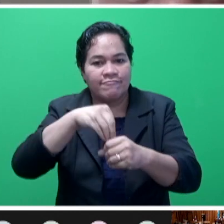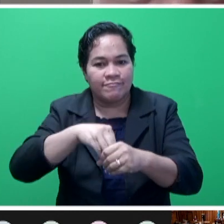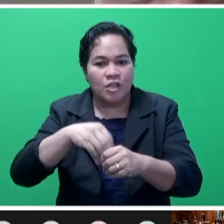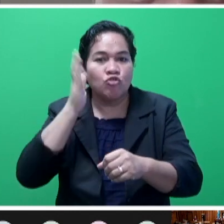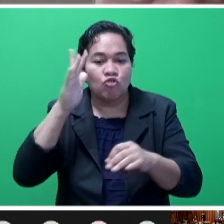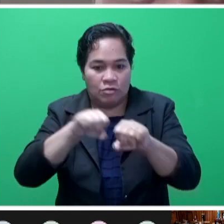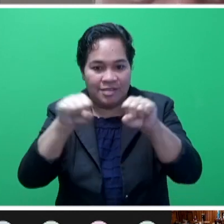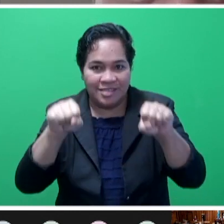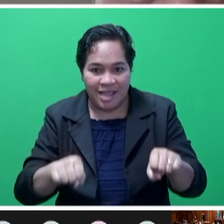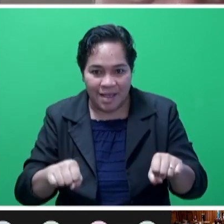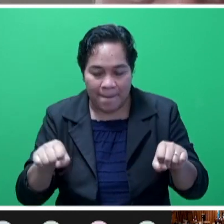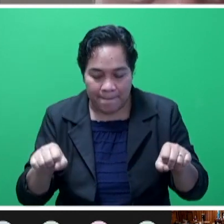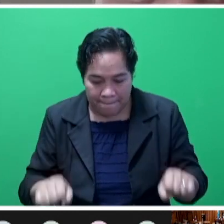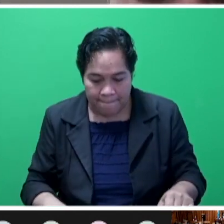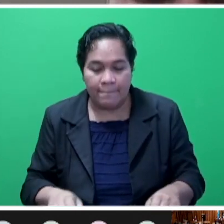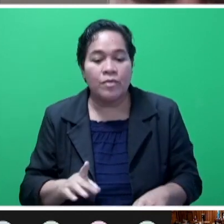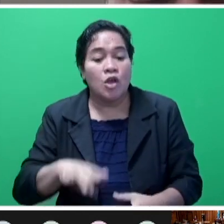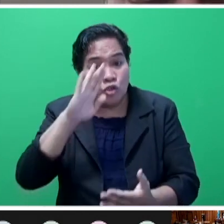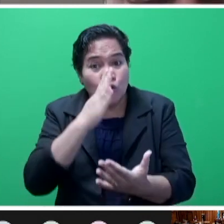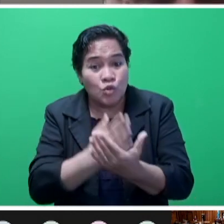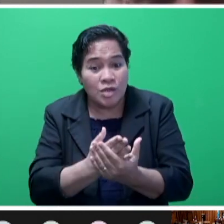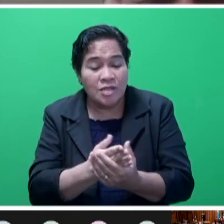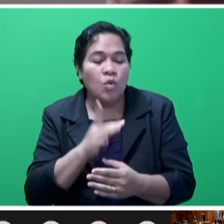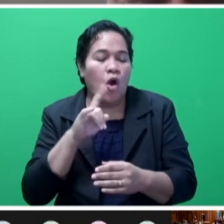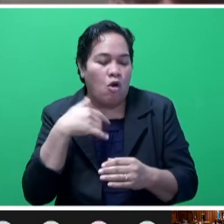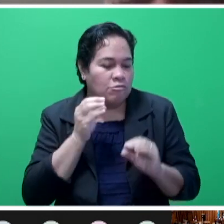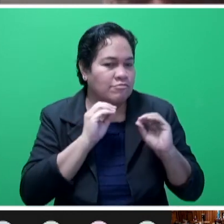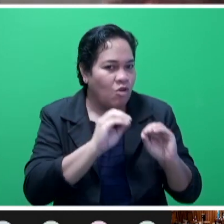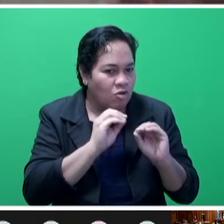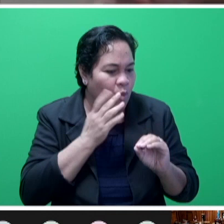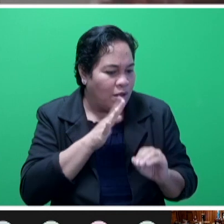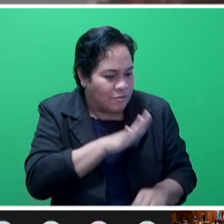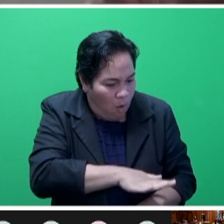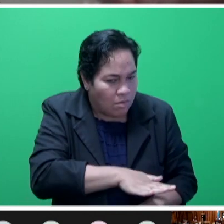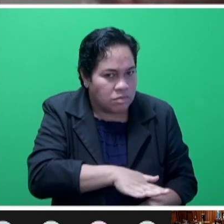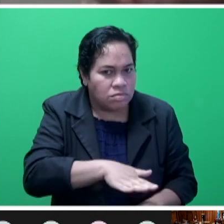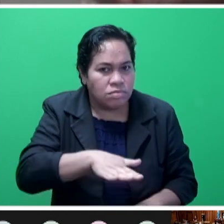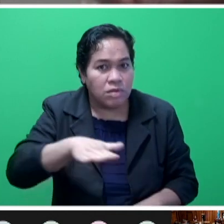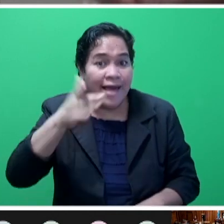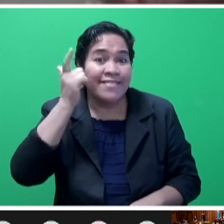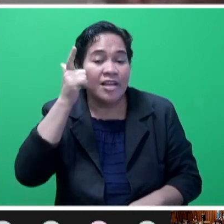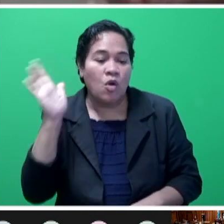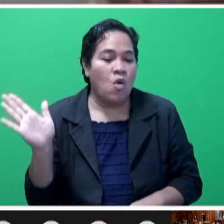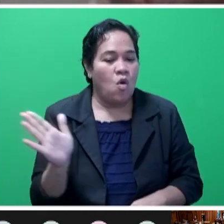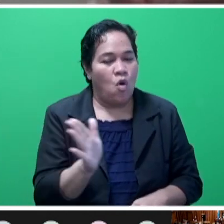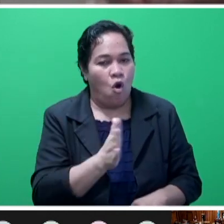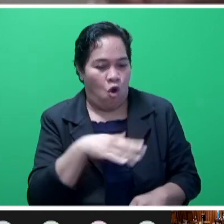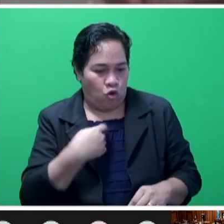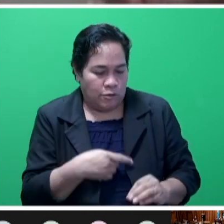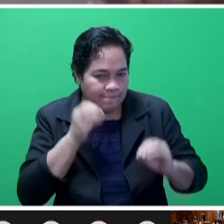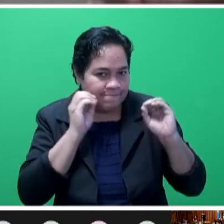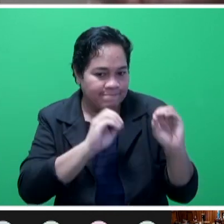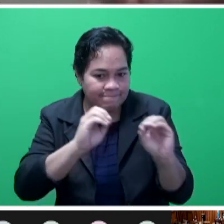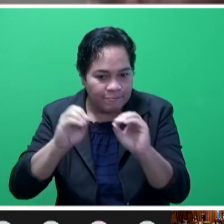Children in schools are taught values education right from the beginning. Our teachers continue to shape and mold future leaders into